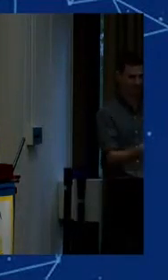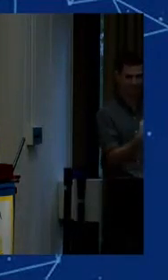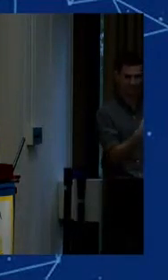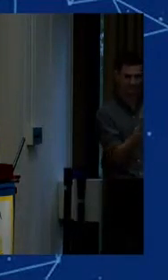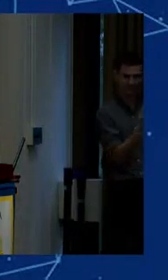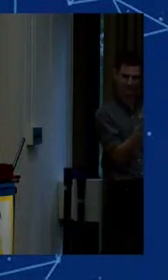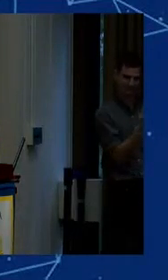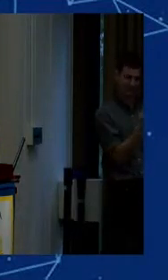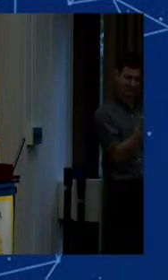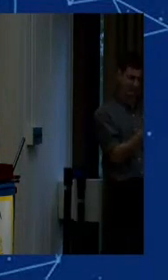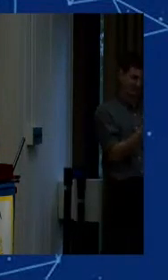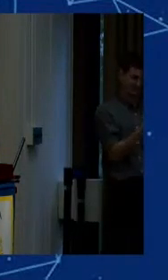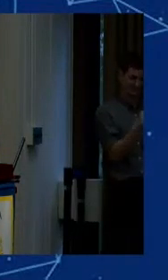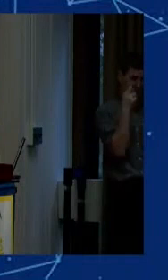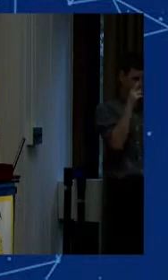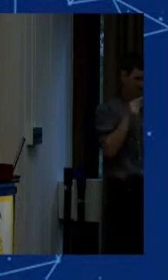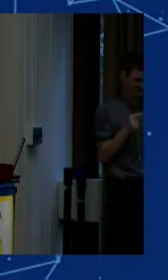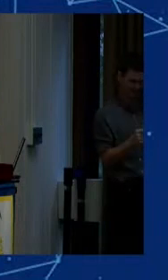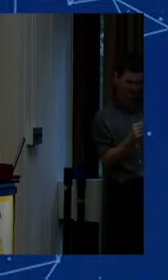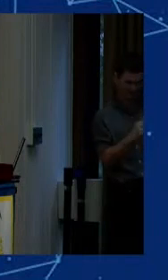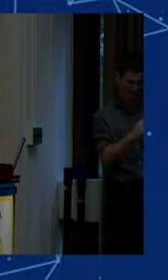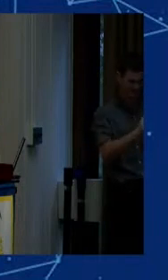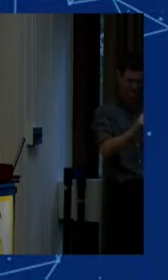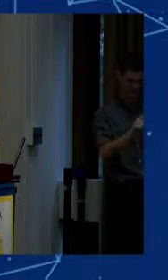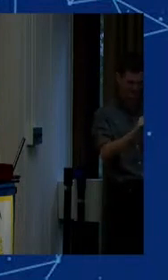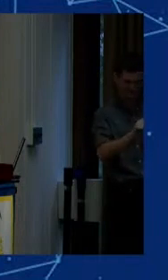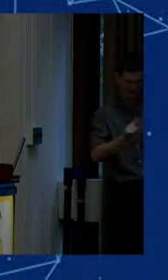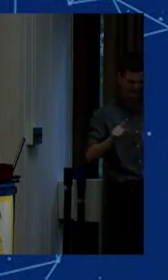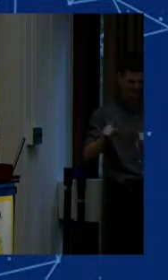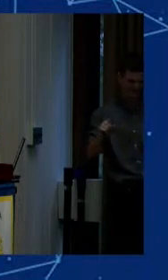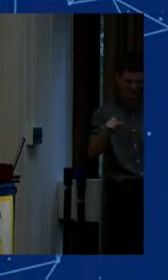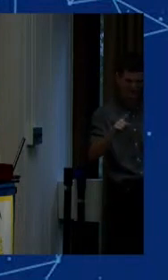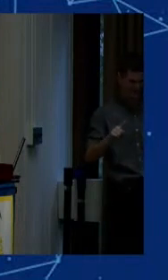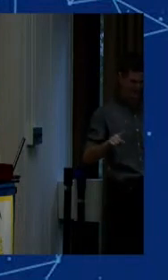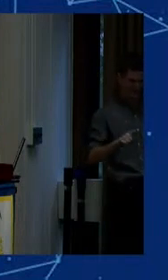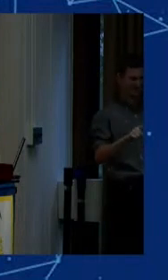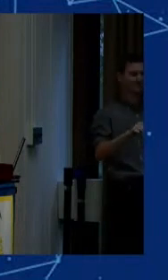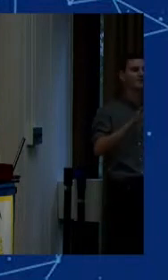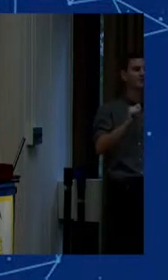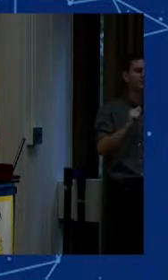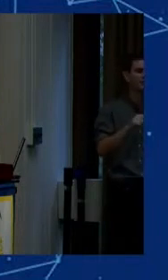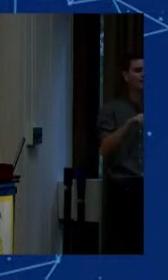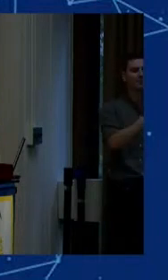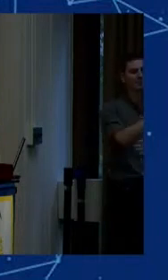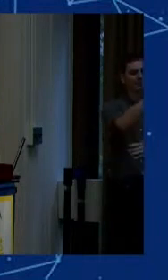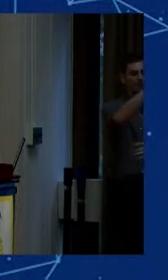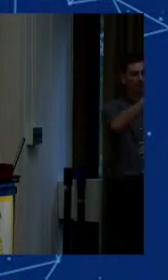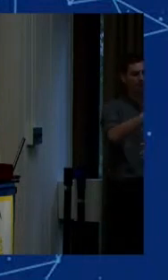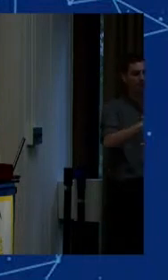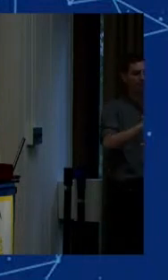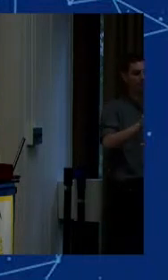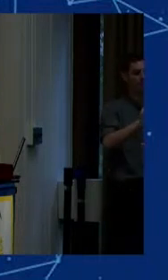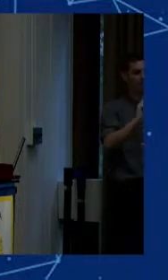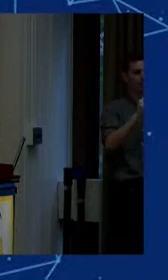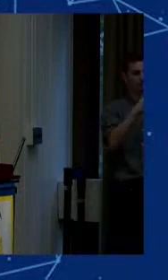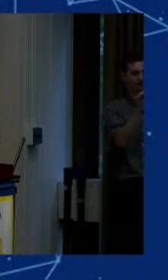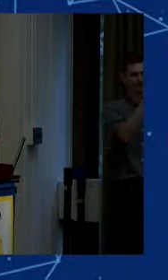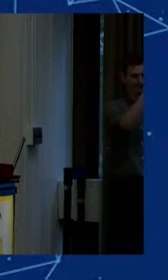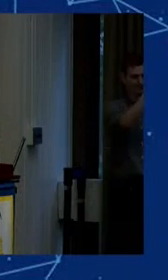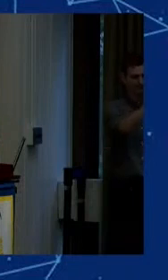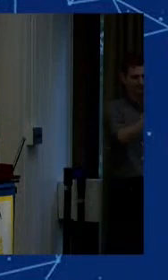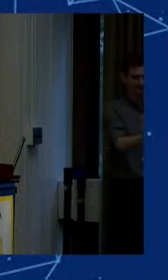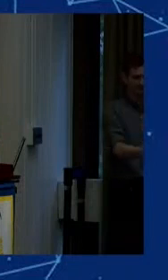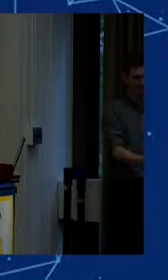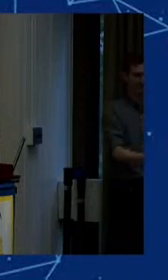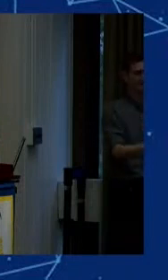here, because this bearded dragon is named this, and this bearded dragon is named that, but all the blogs are exactly the same. It's kind of like recipes when you get like their